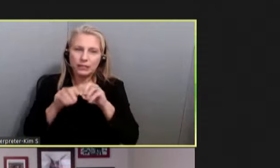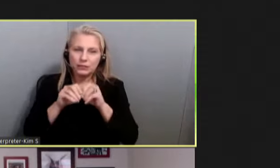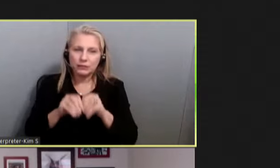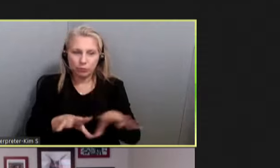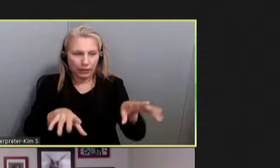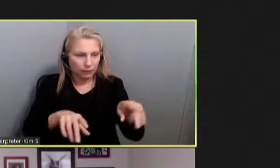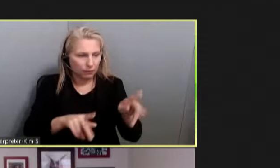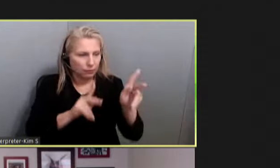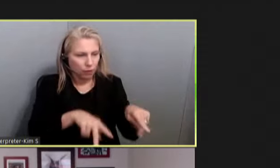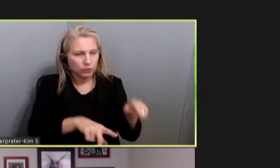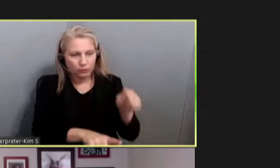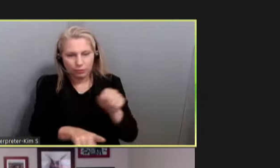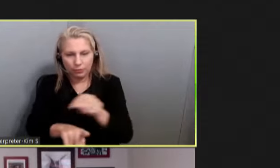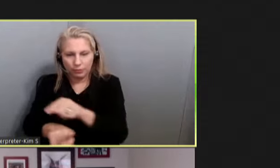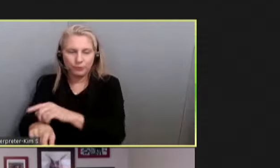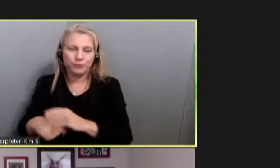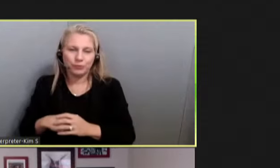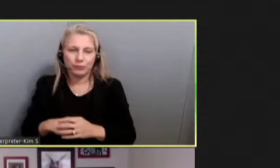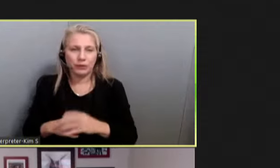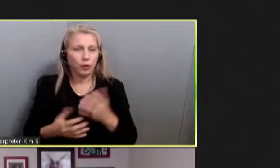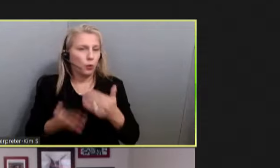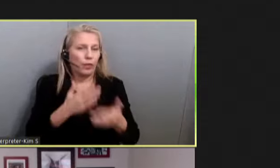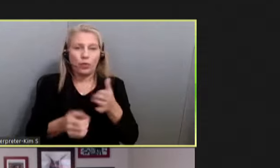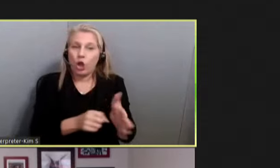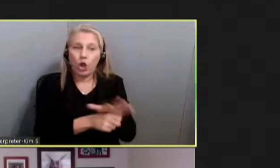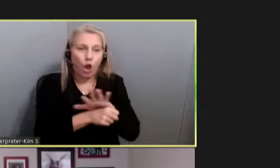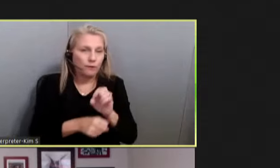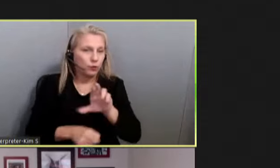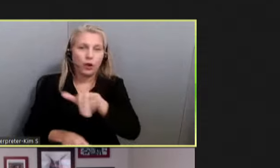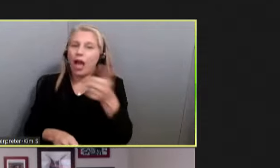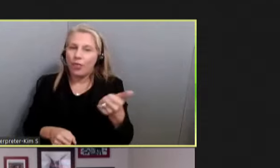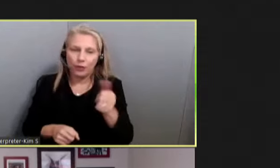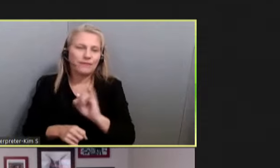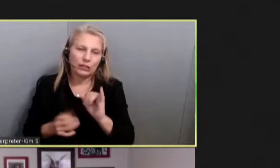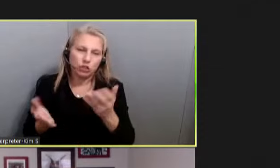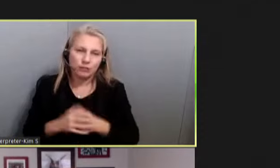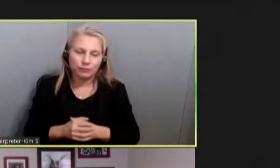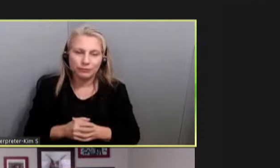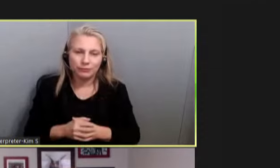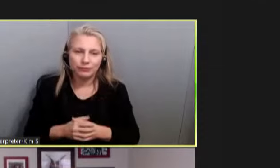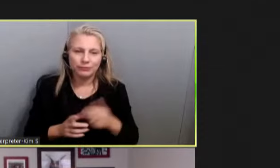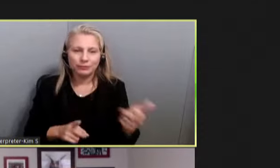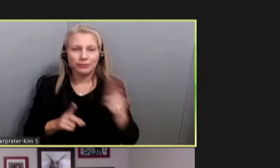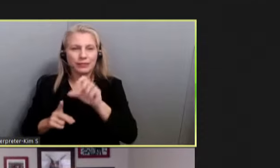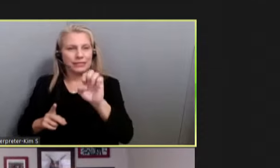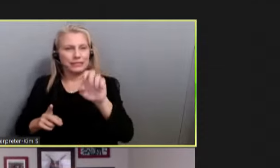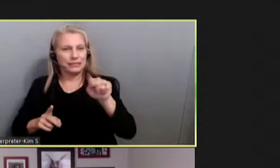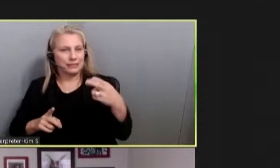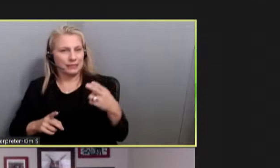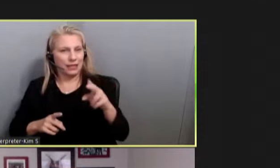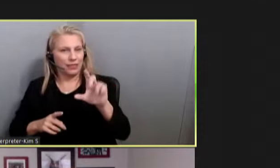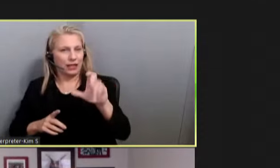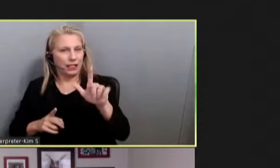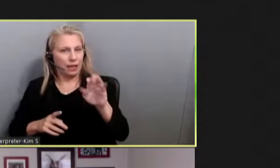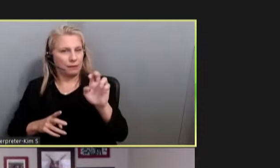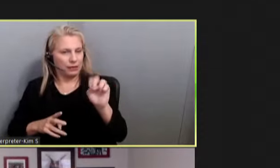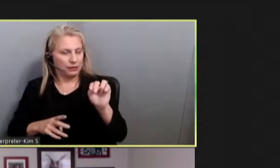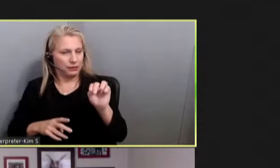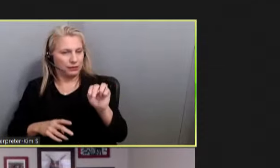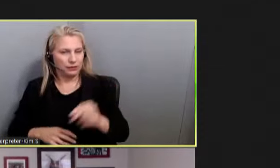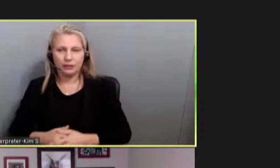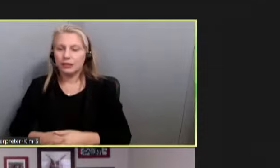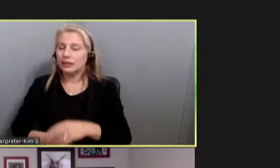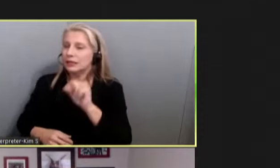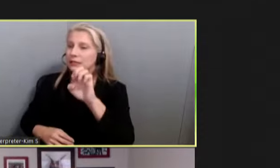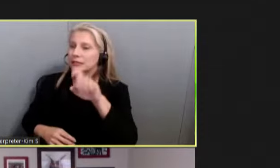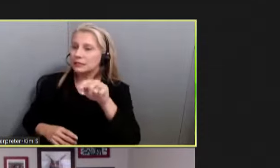from person to person, whether that's COVID or other infections at this time. All right, let's go to Seth Klayman. Hi guys, Seth from the